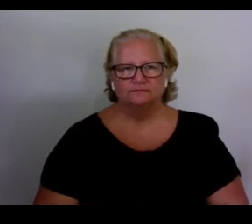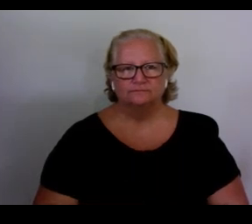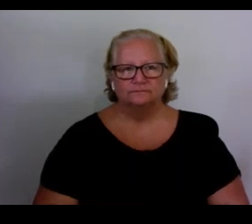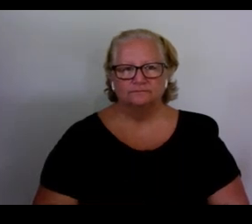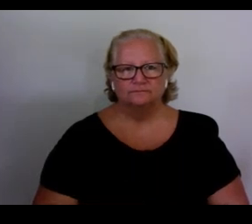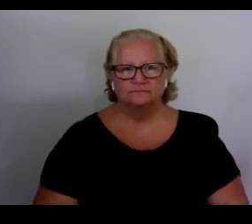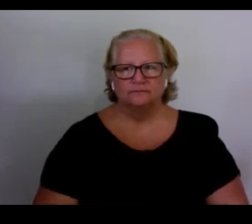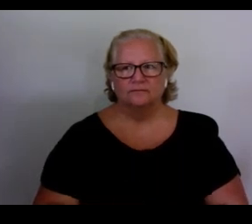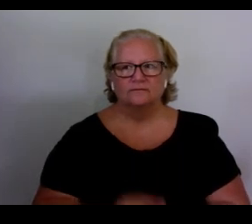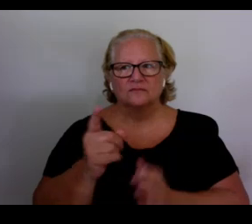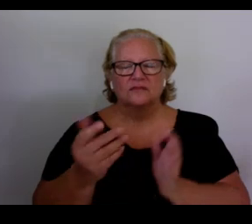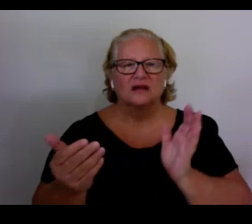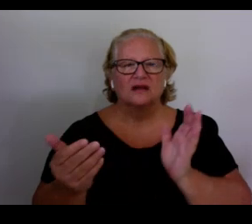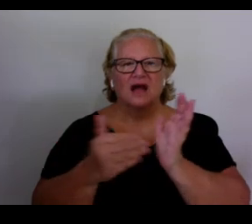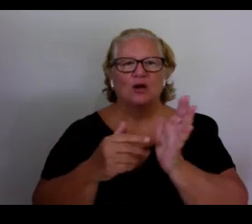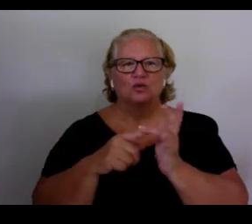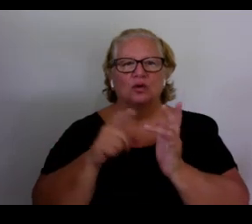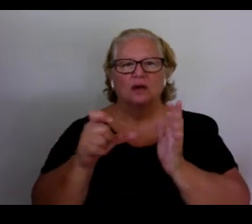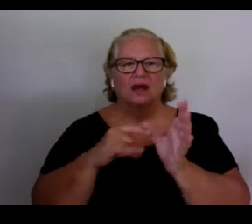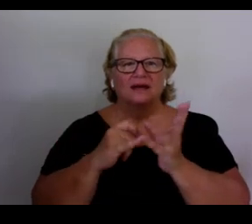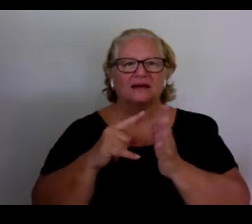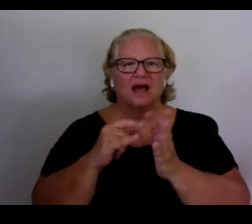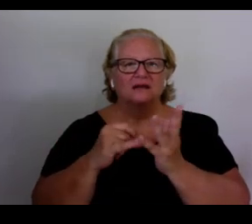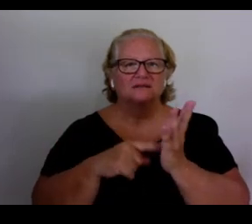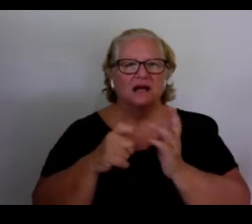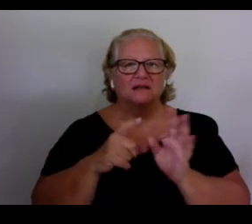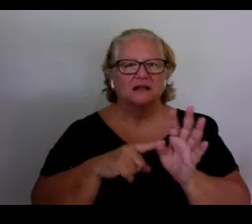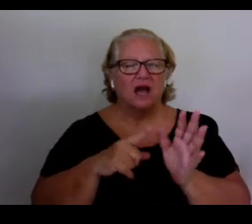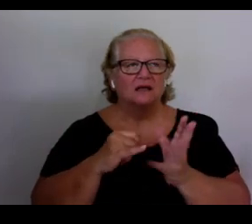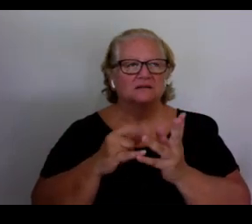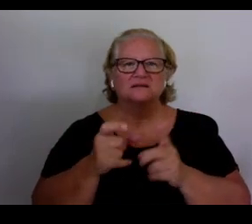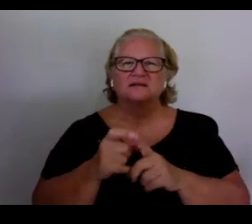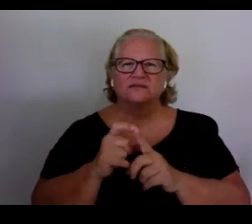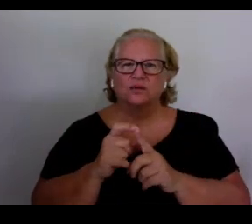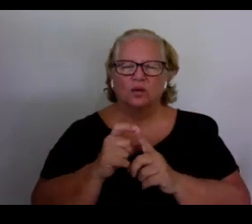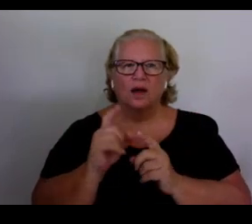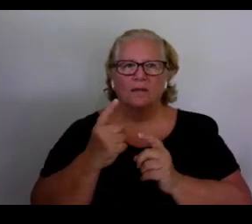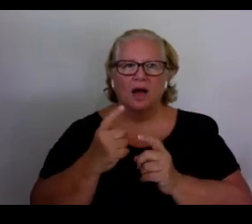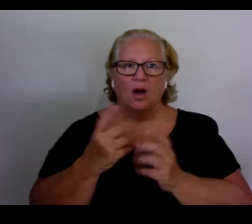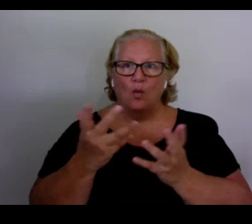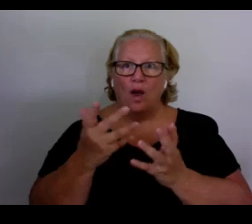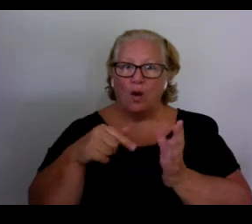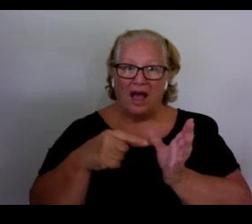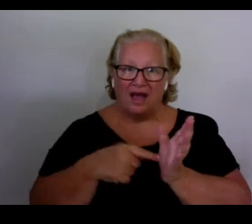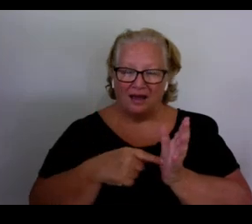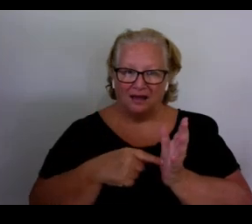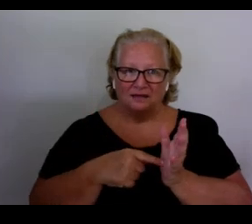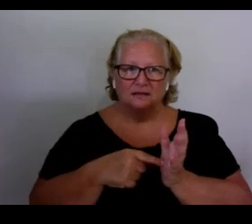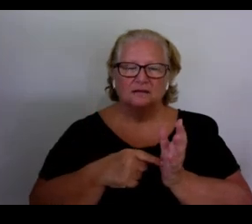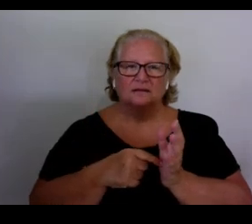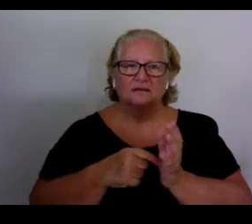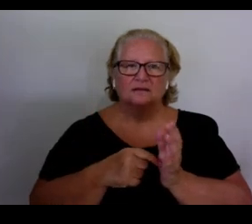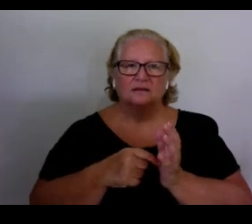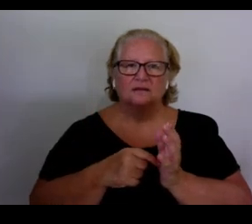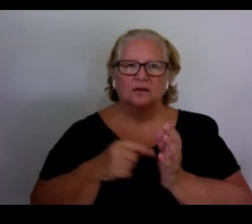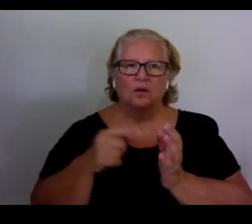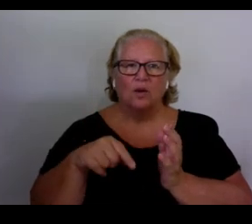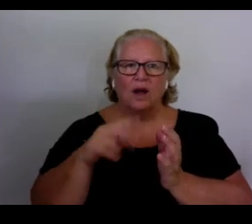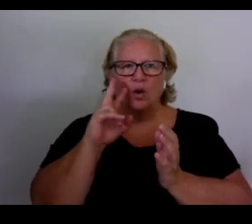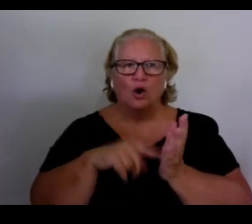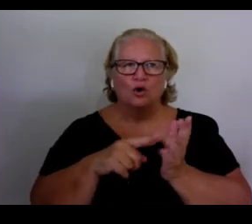contributes to this case study being quite difficult. Yeah. But where we're at with it, I think in summary, is we're looking to help him